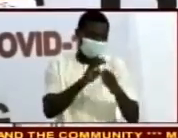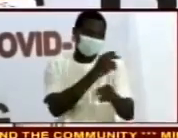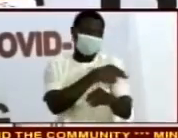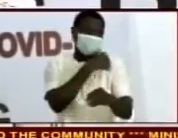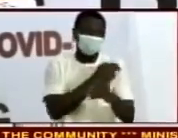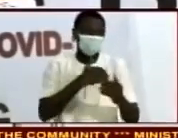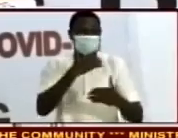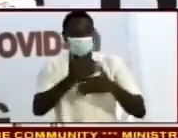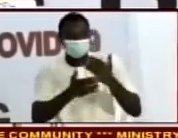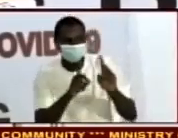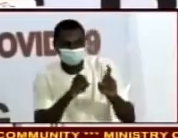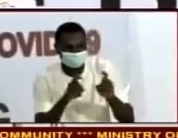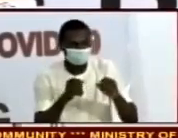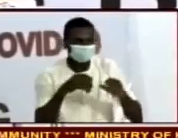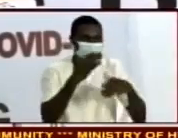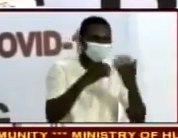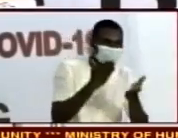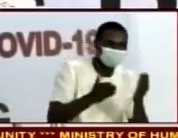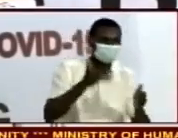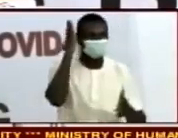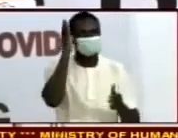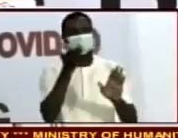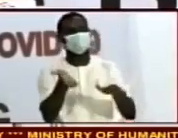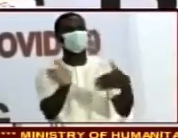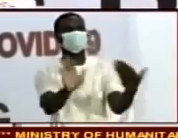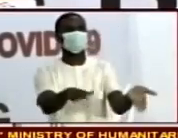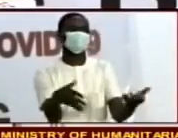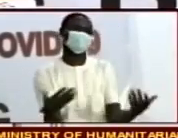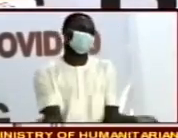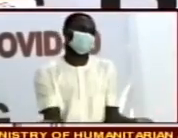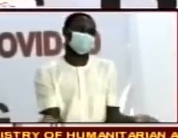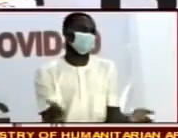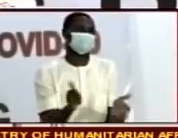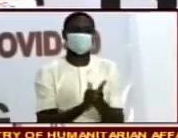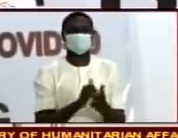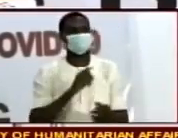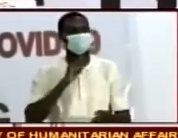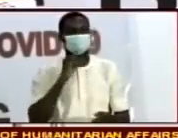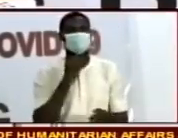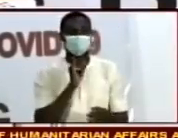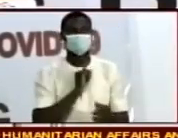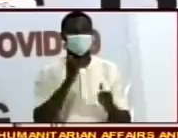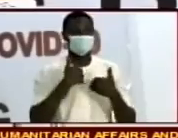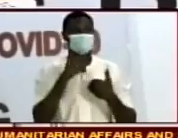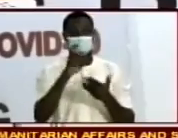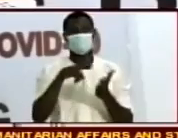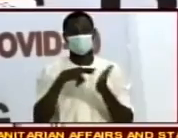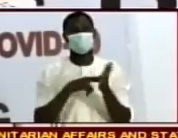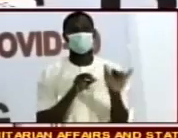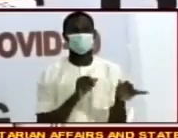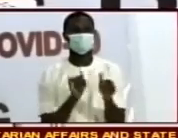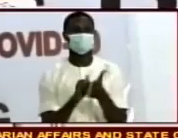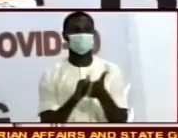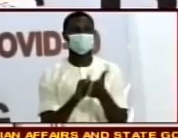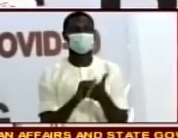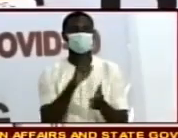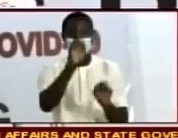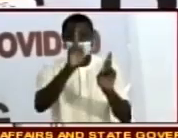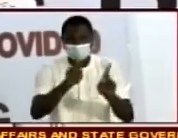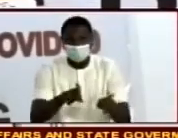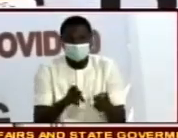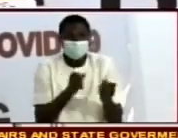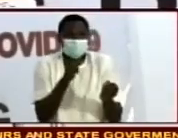of even telling what your name is, some people have been lost that way. I have a report of someone who, as he managed to drive